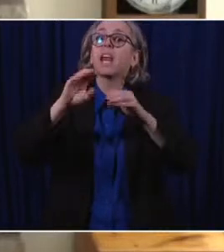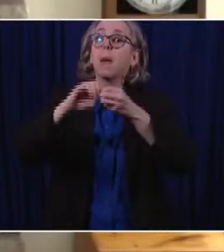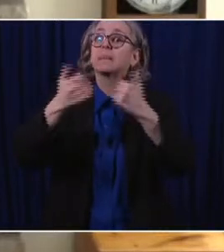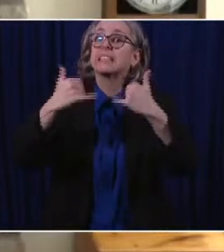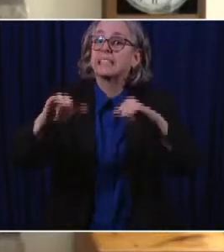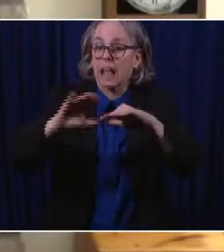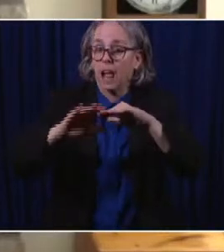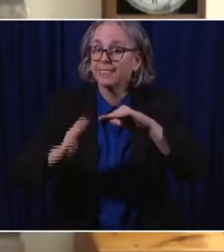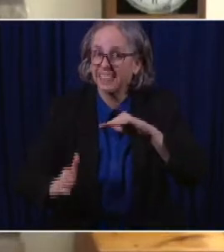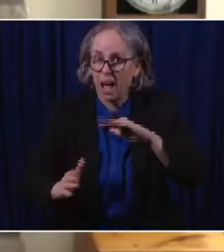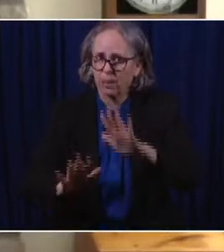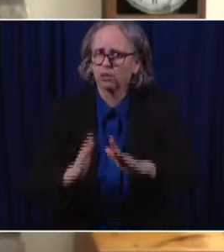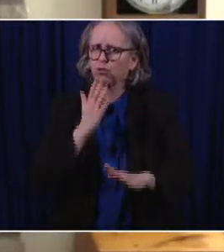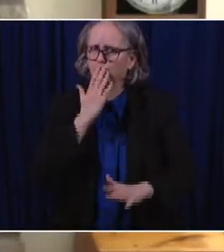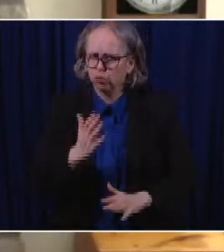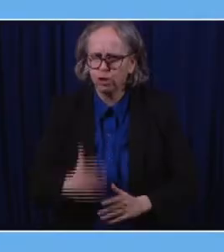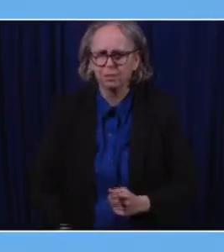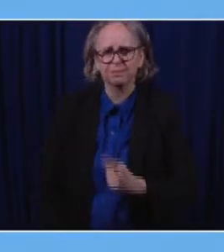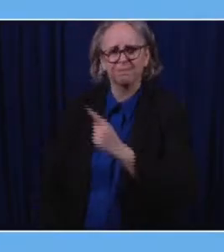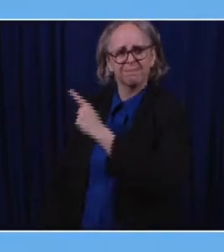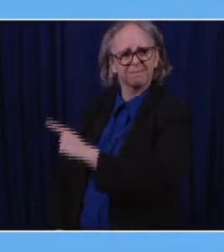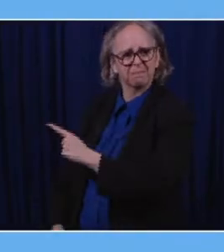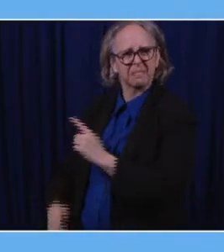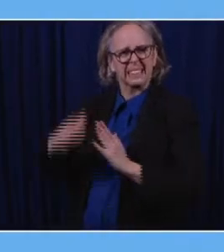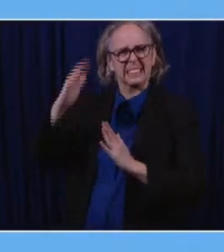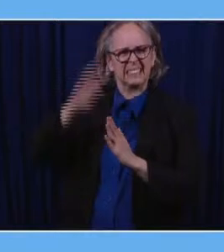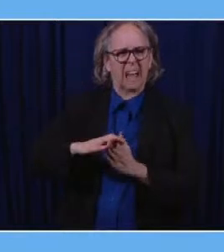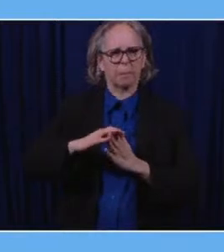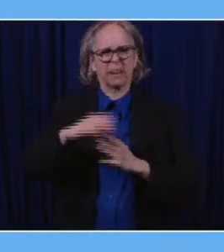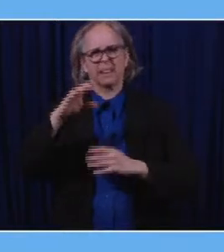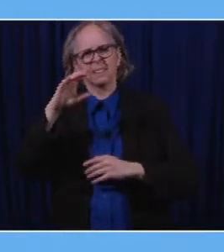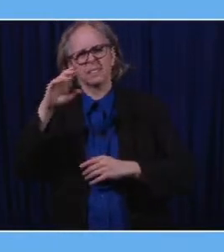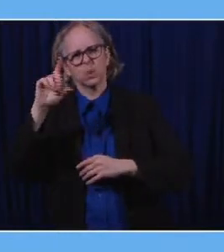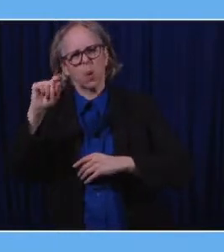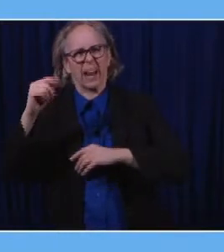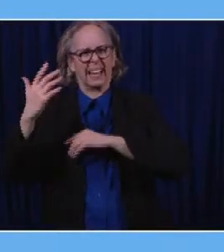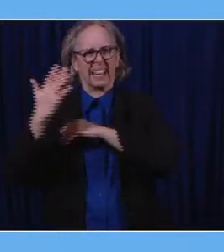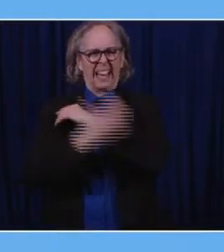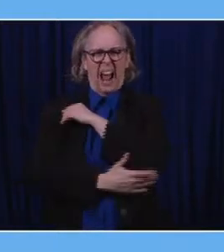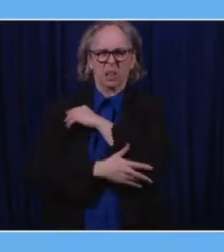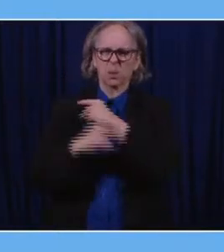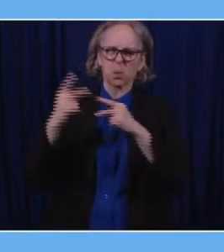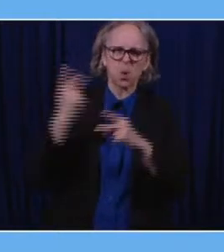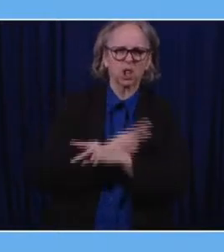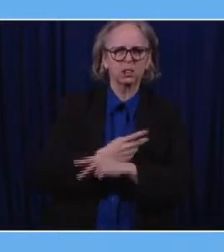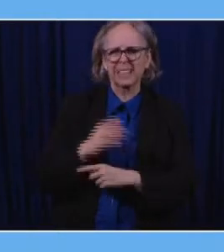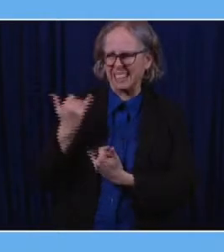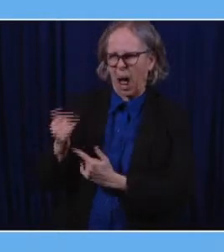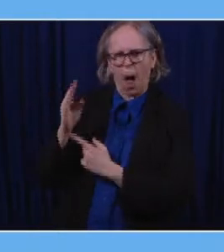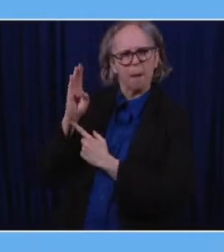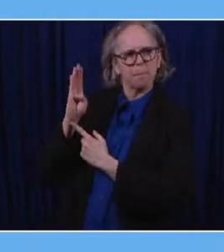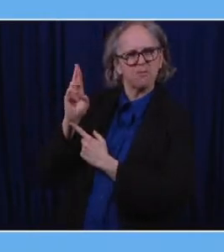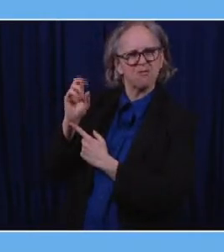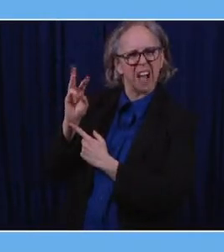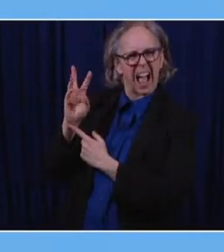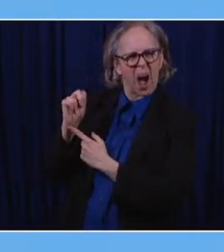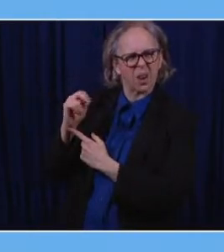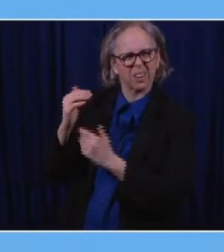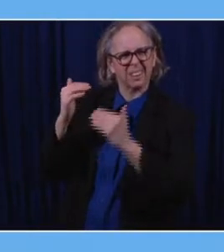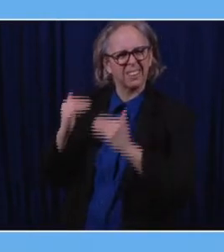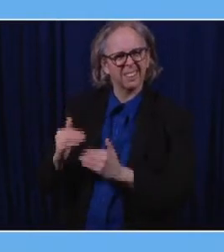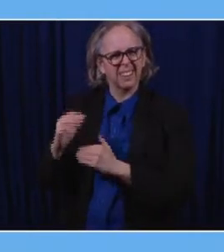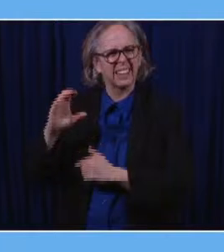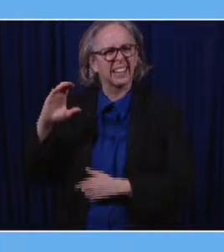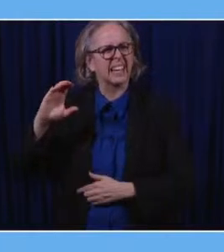ones. And we talked with Brown County, Clinton County. As you can see, let's